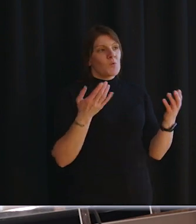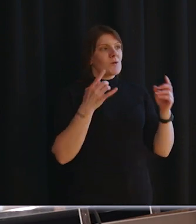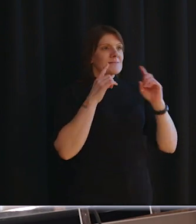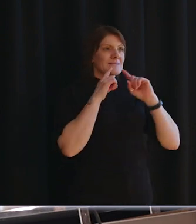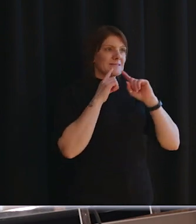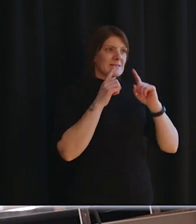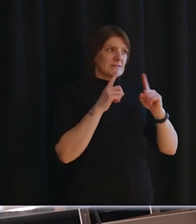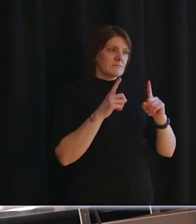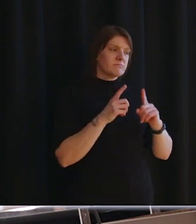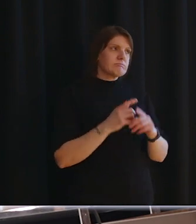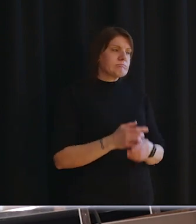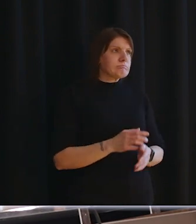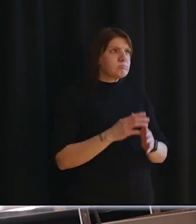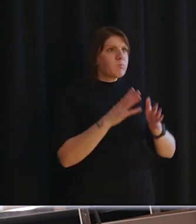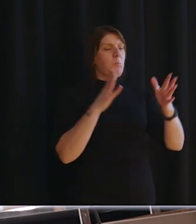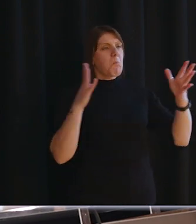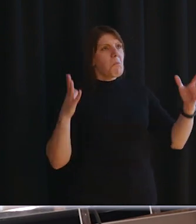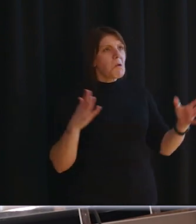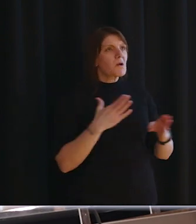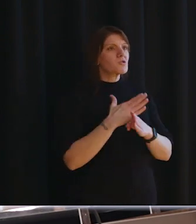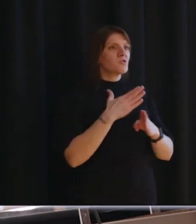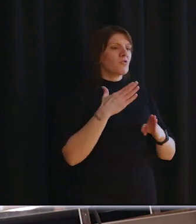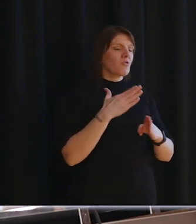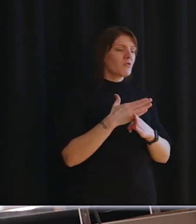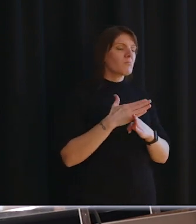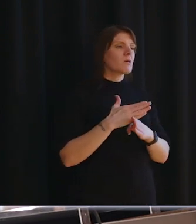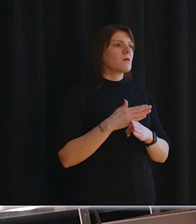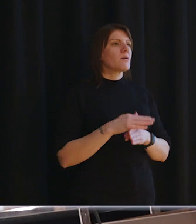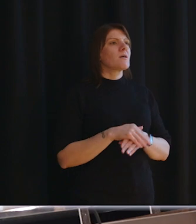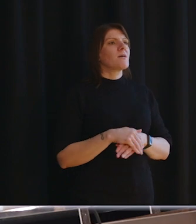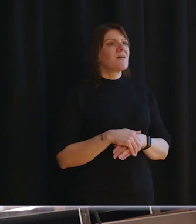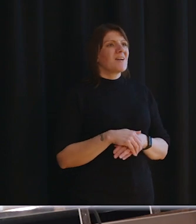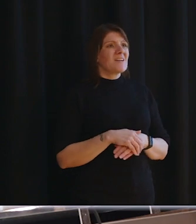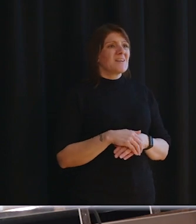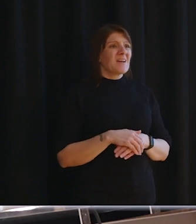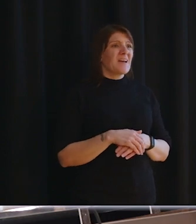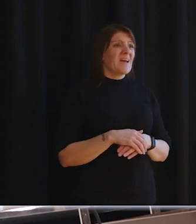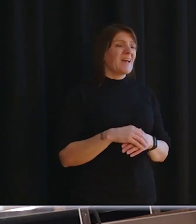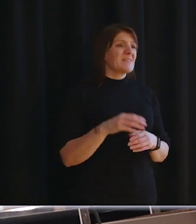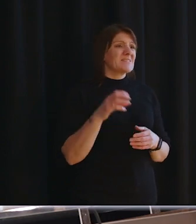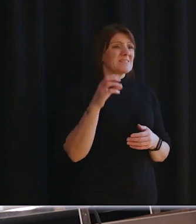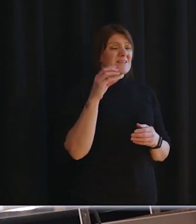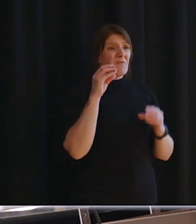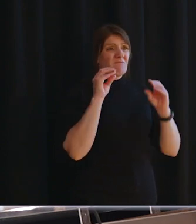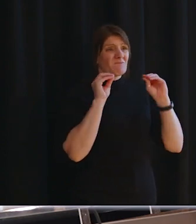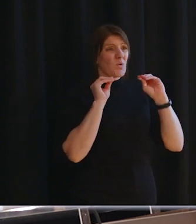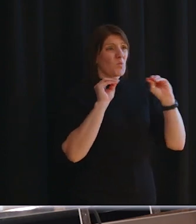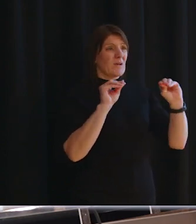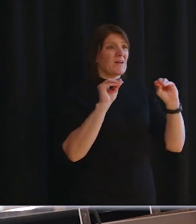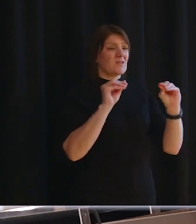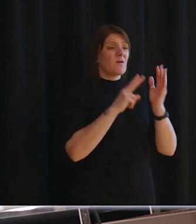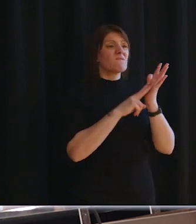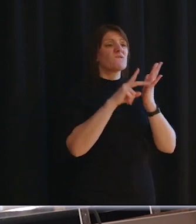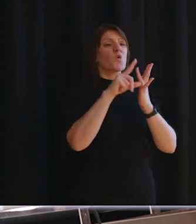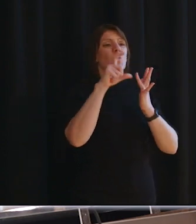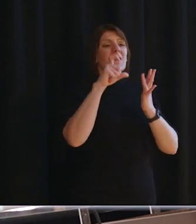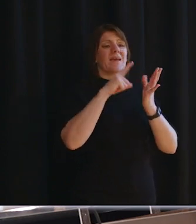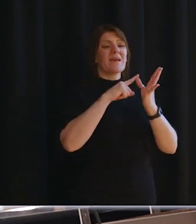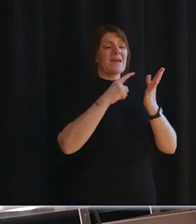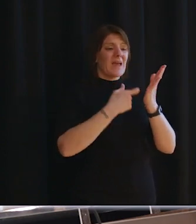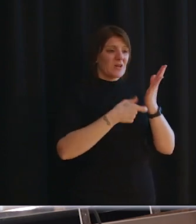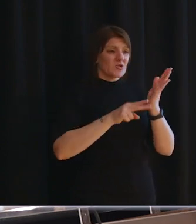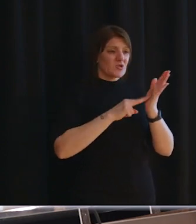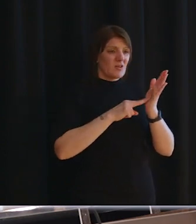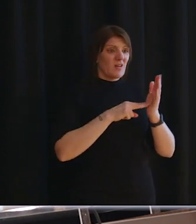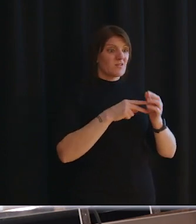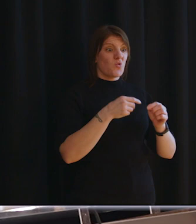teaching is a big job. So it's all encompassing. It is a vocation. It is not just a